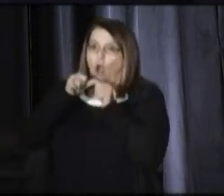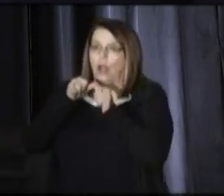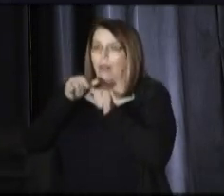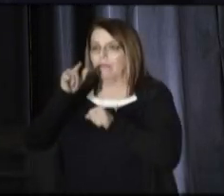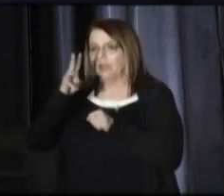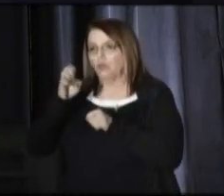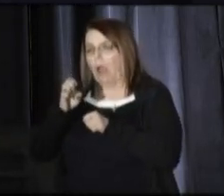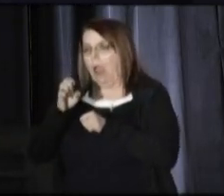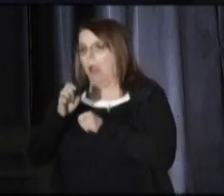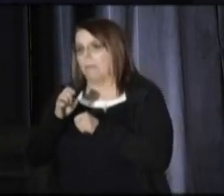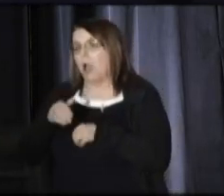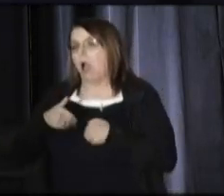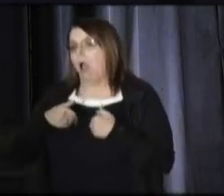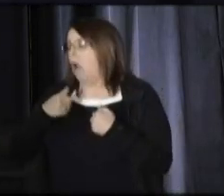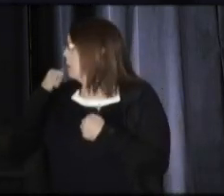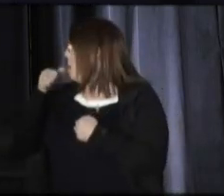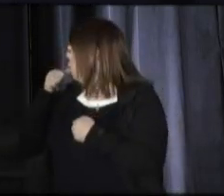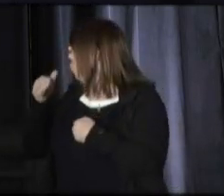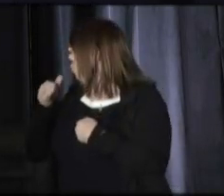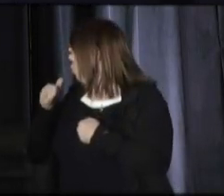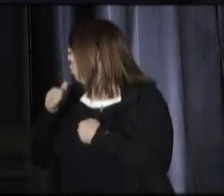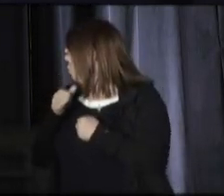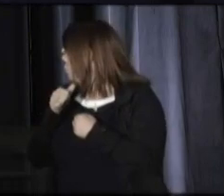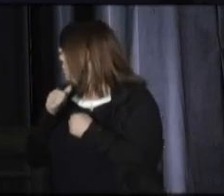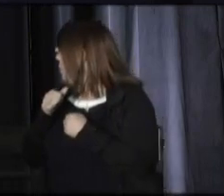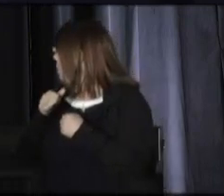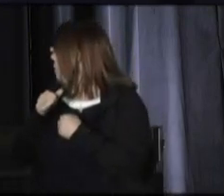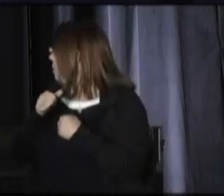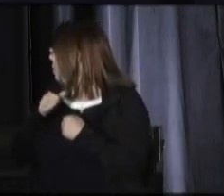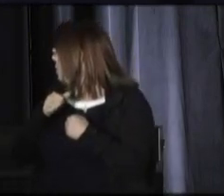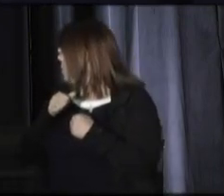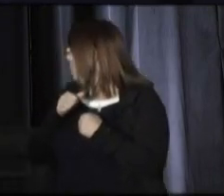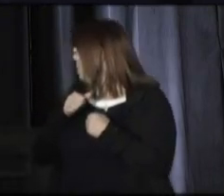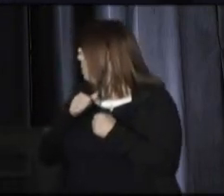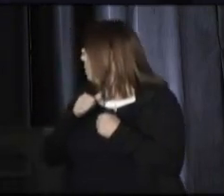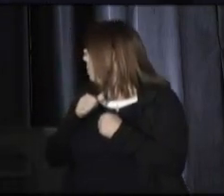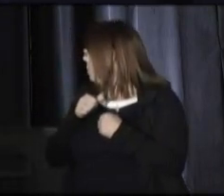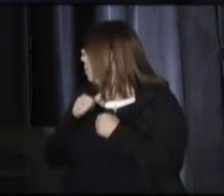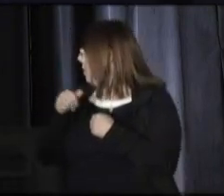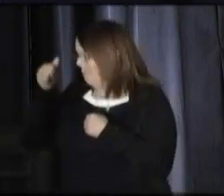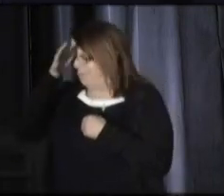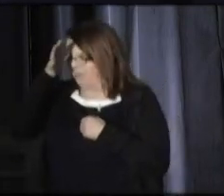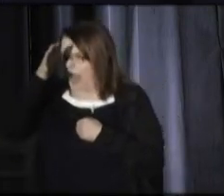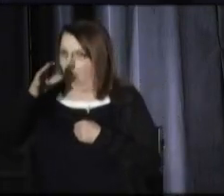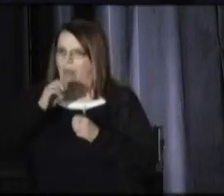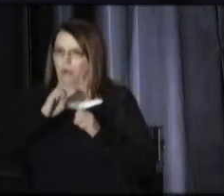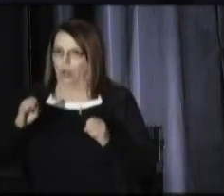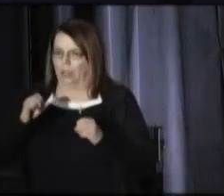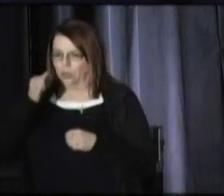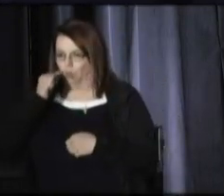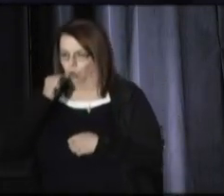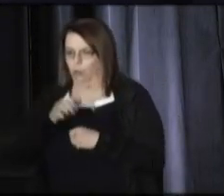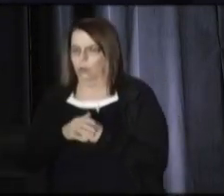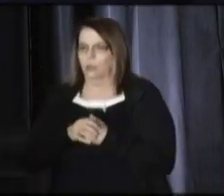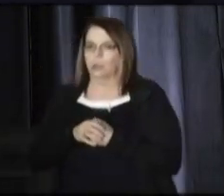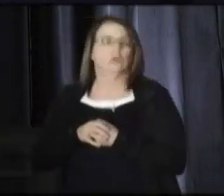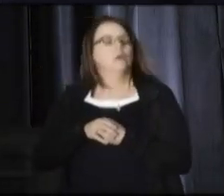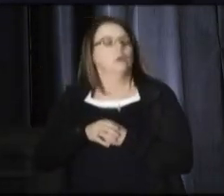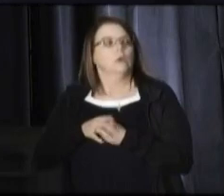Residency Award. She serves as the founding editor of No Tokens, a magazine of literature and art. She's the author